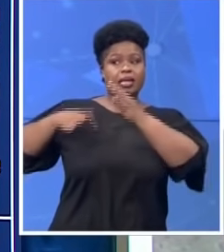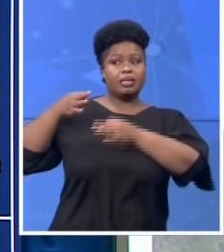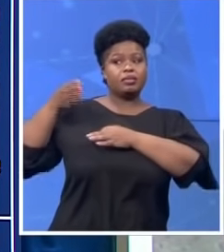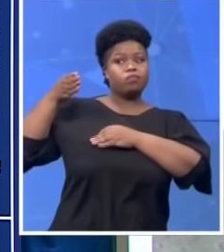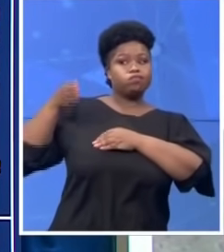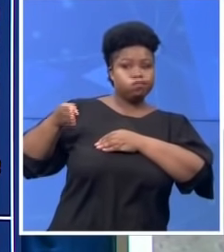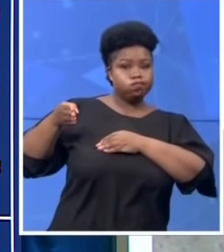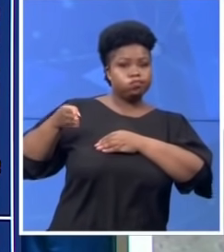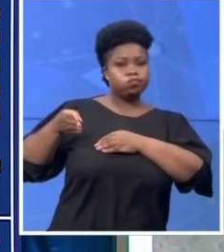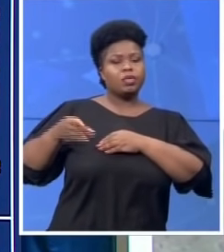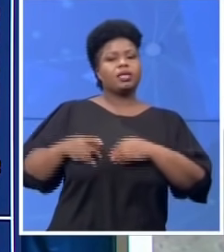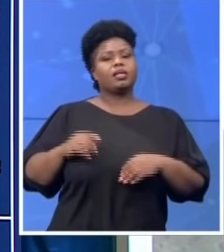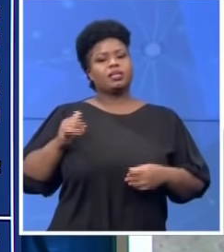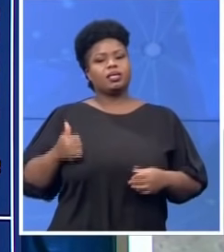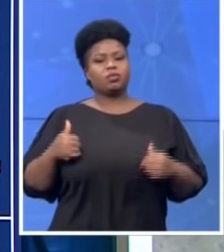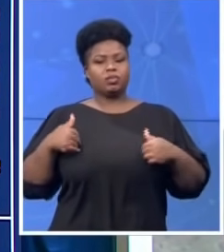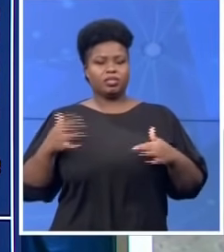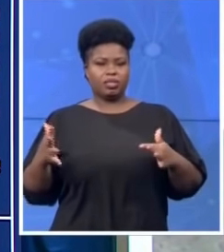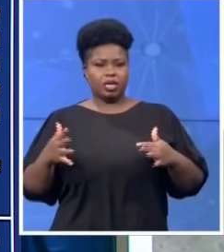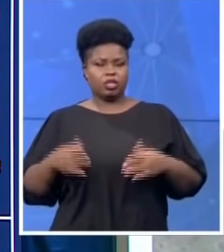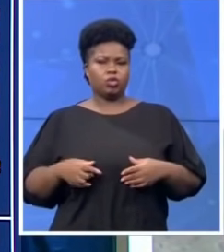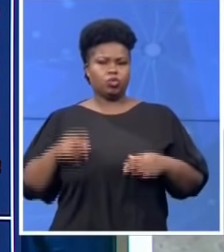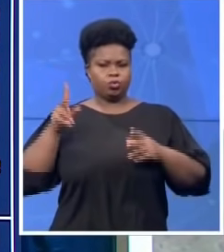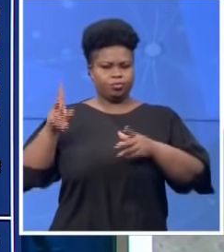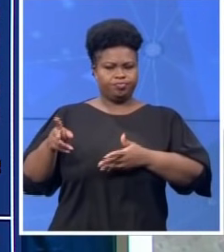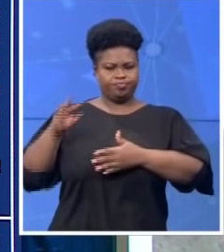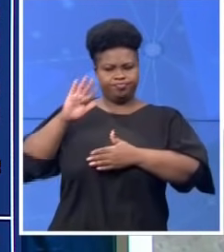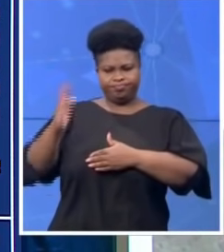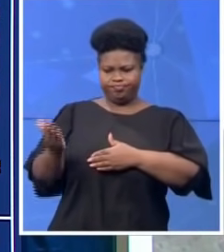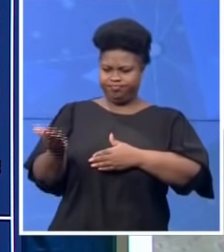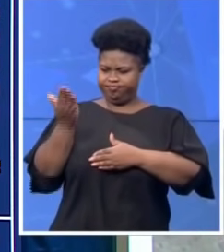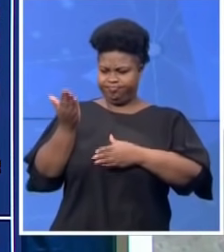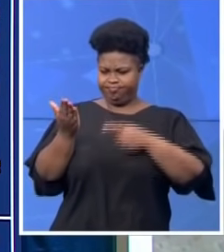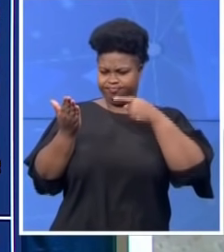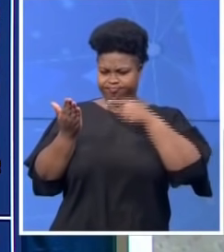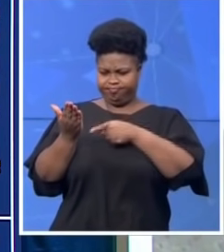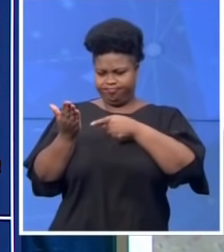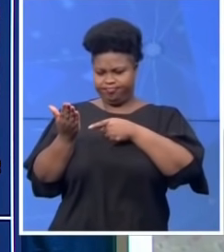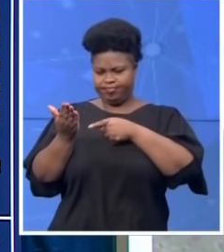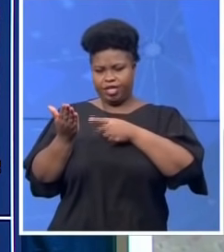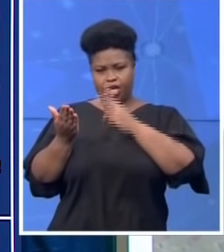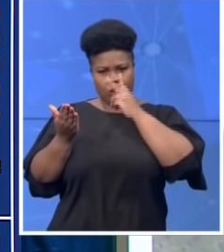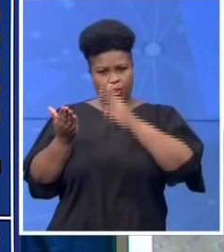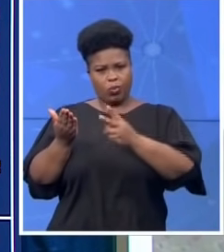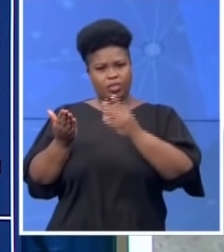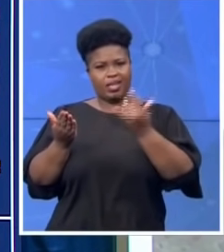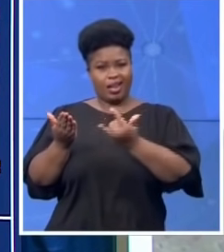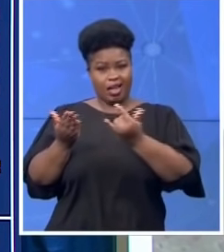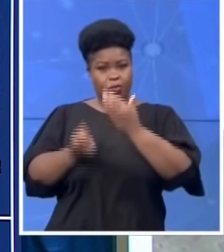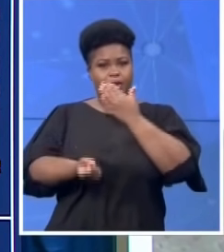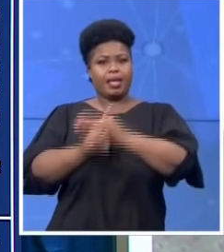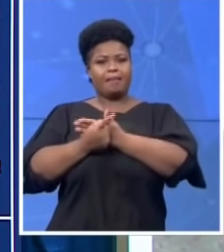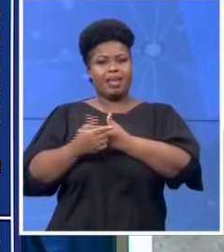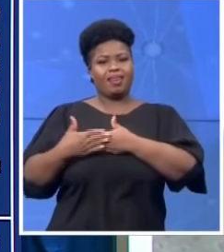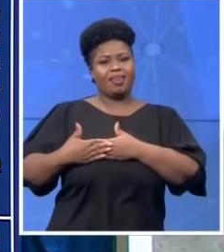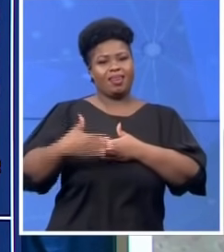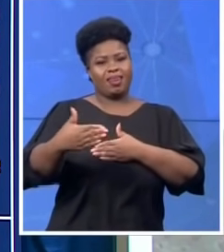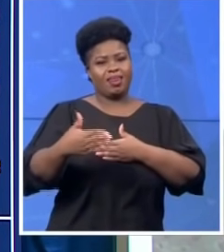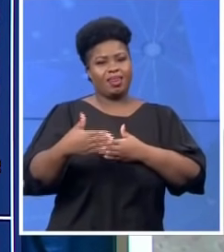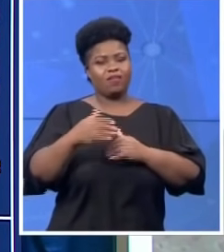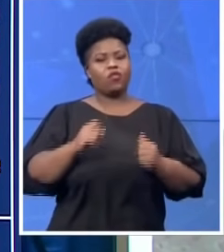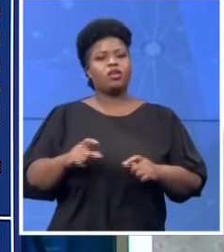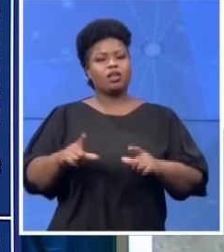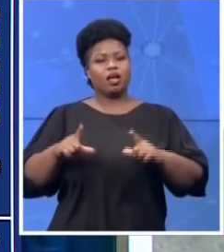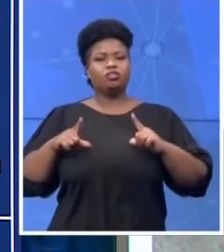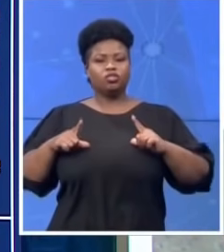say, this is what appears to be emerging, and these are the reasons behind that, and can then